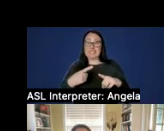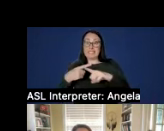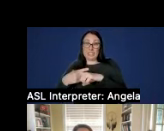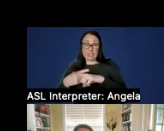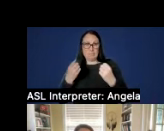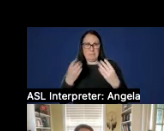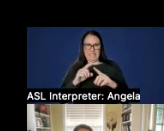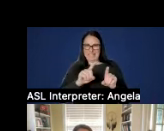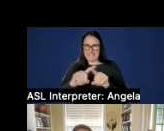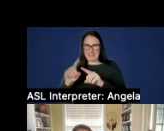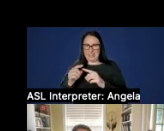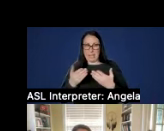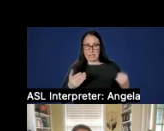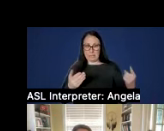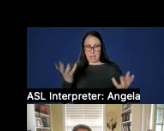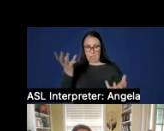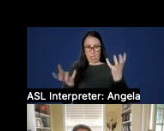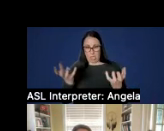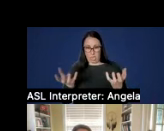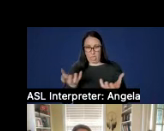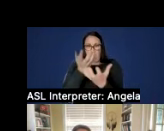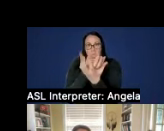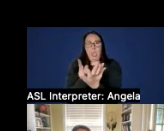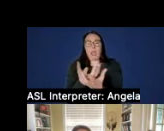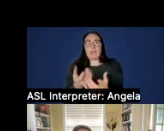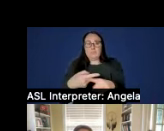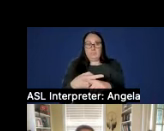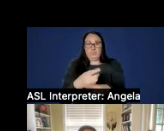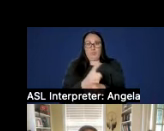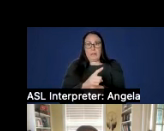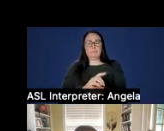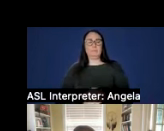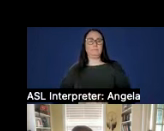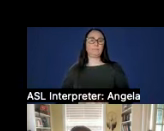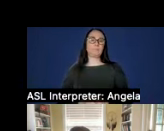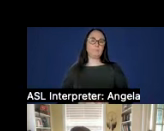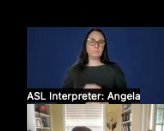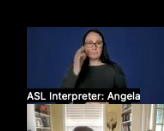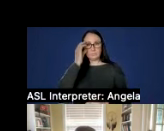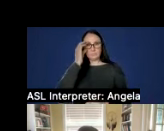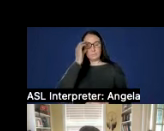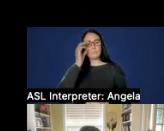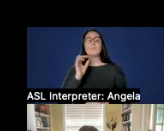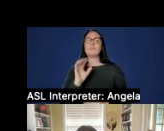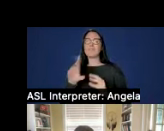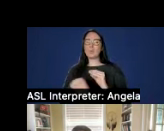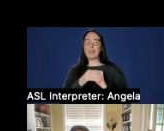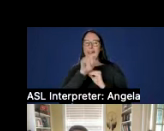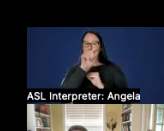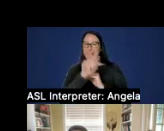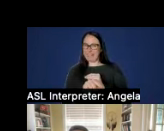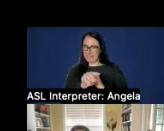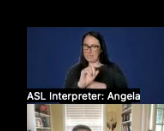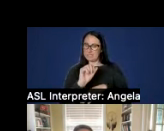ending the goal of ending sexual violence through societal and systematic changes. So we put those in there to set the tone,